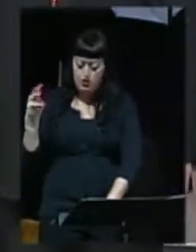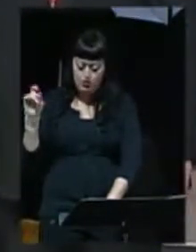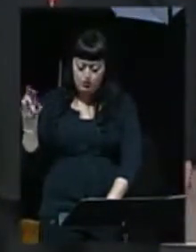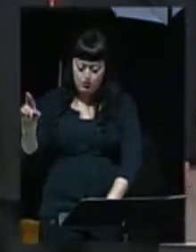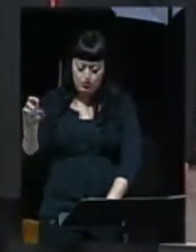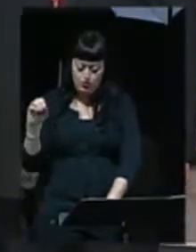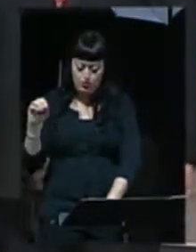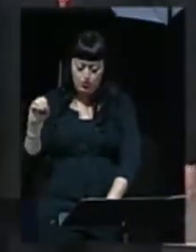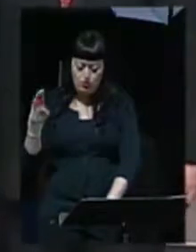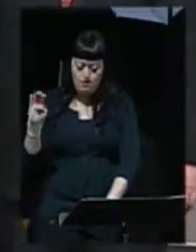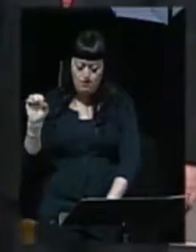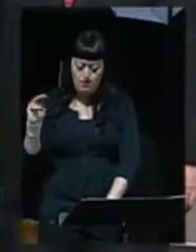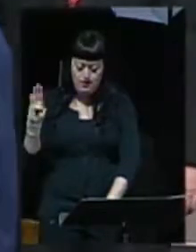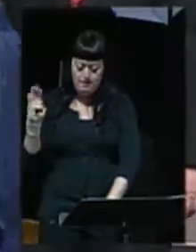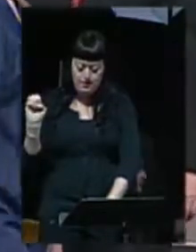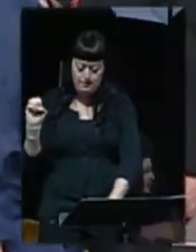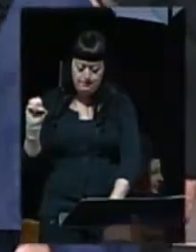Palmer Obembe.